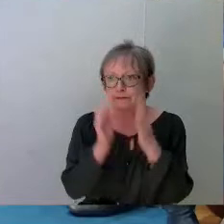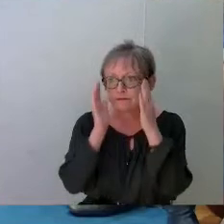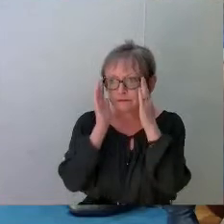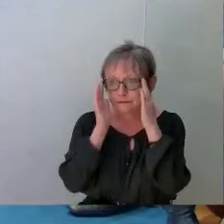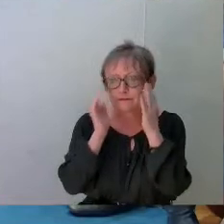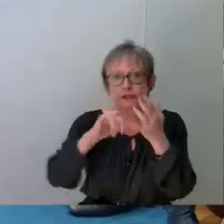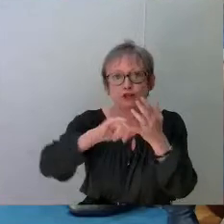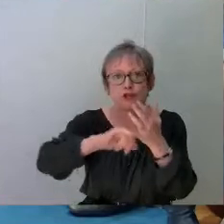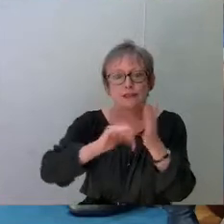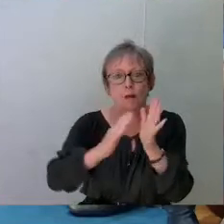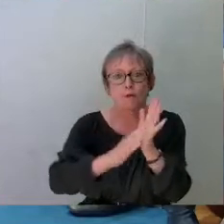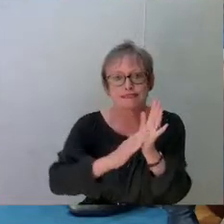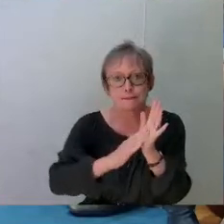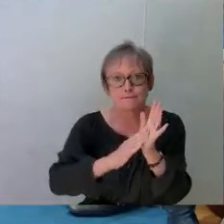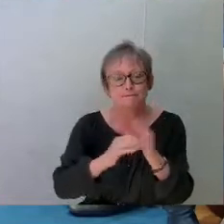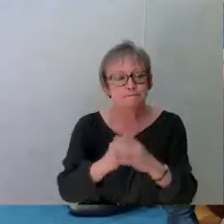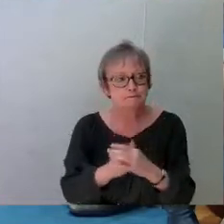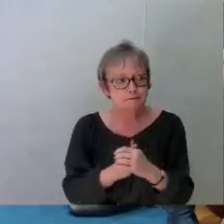Shadia Musi.